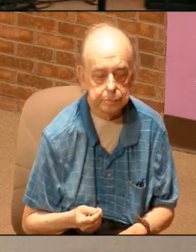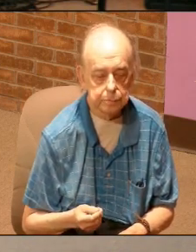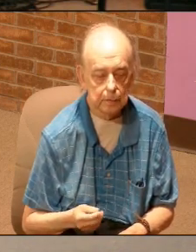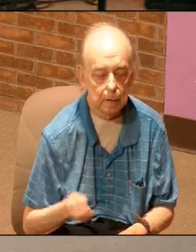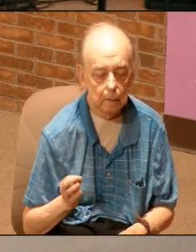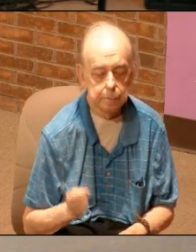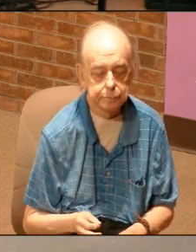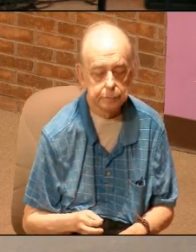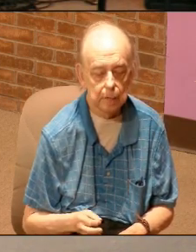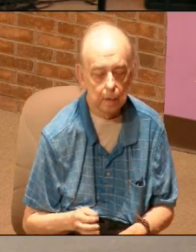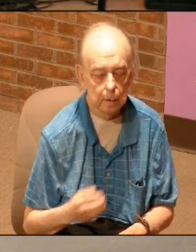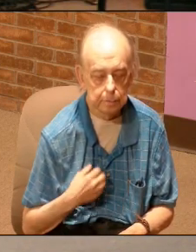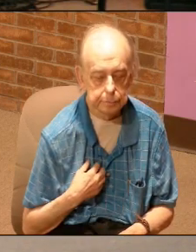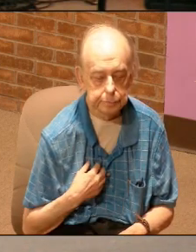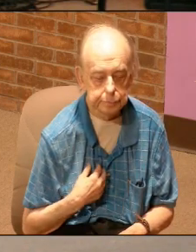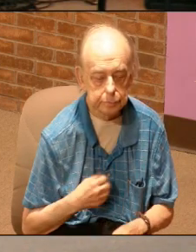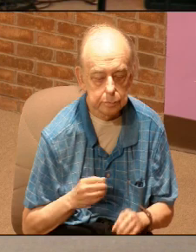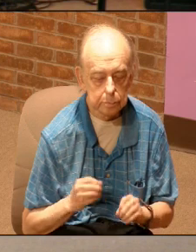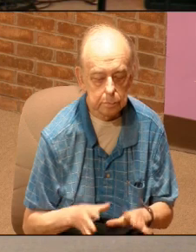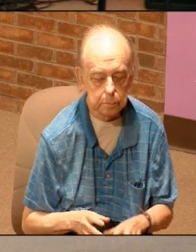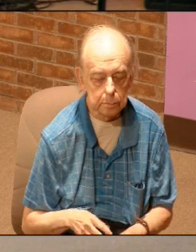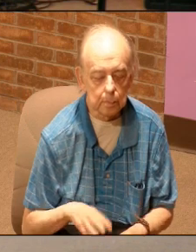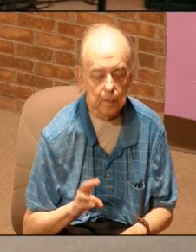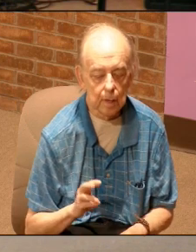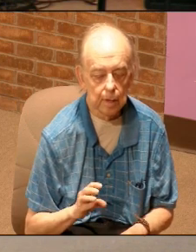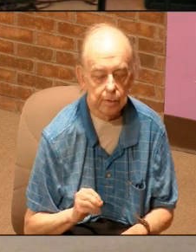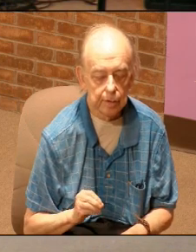He decided that I have to lose at least 60